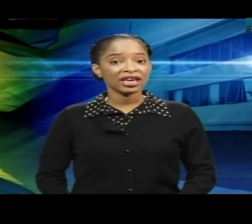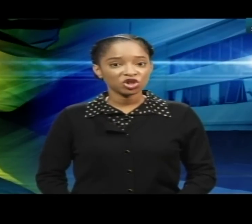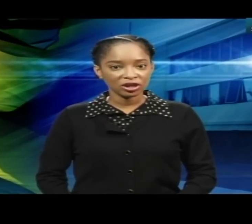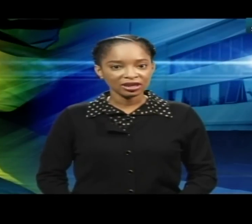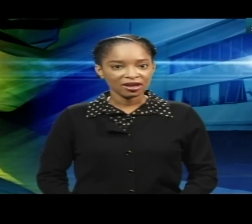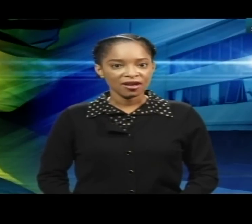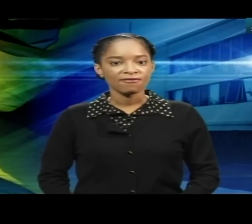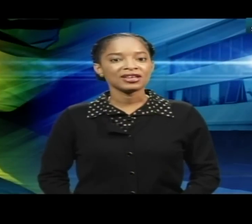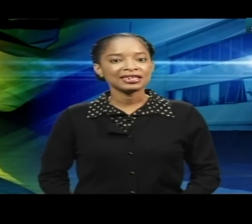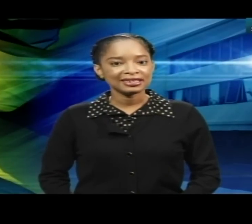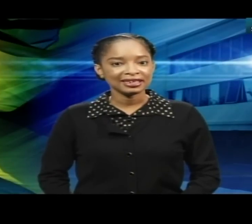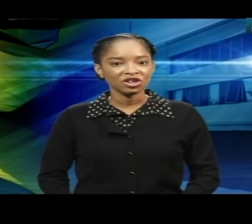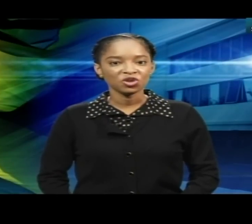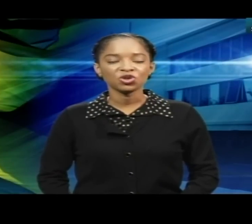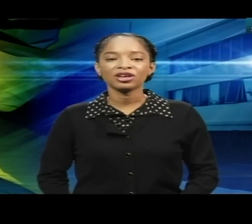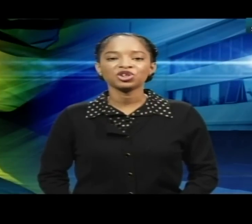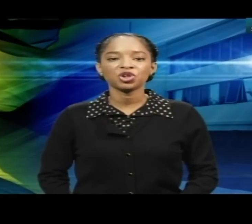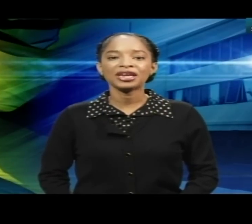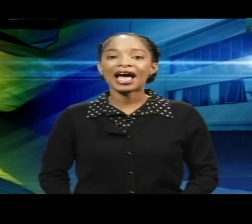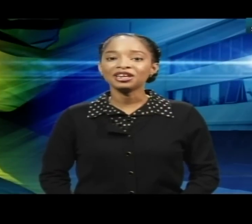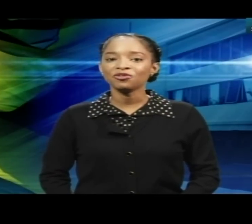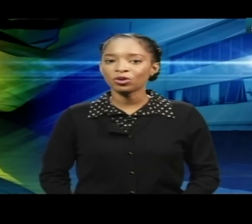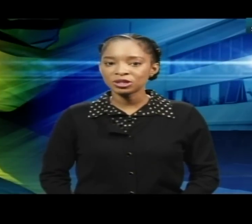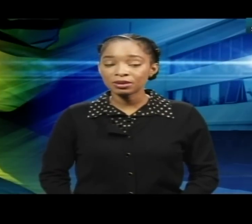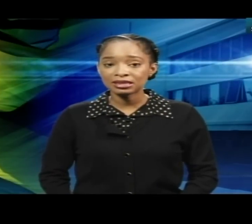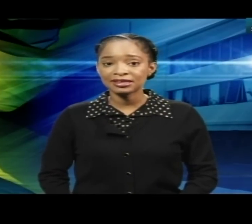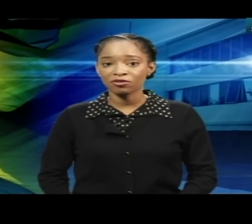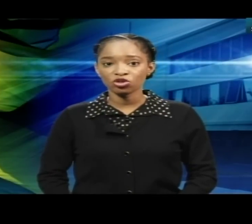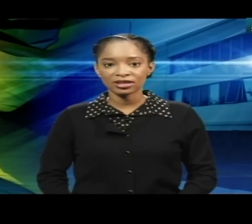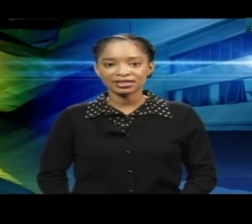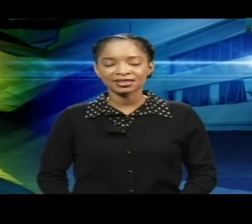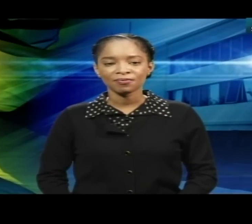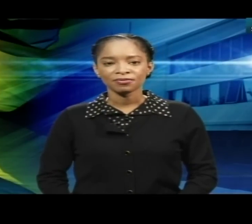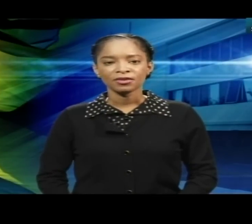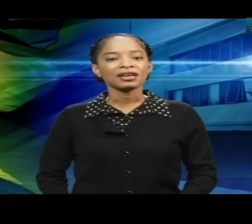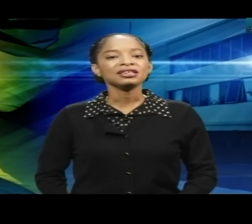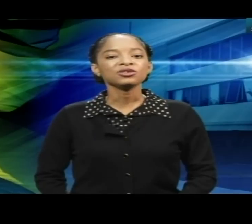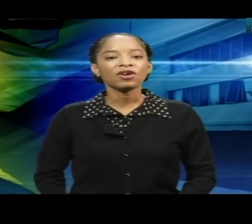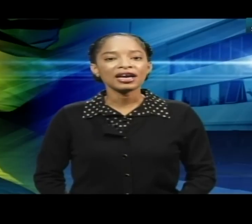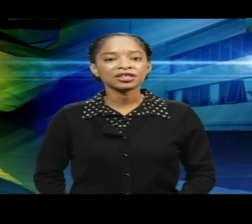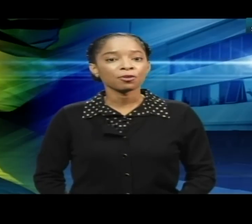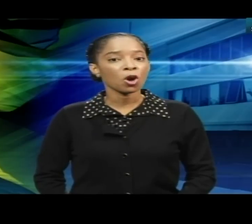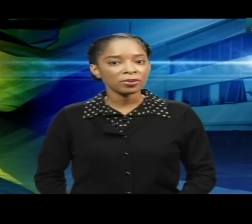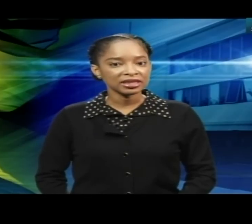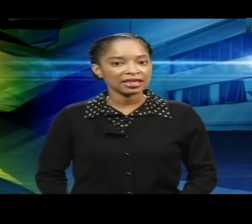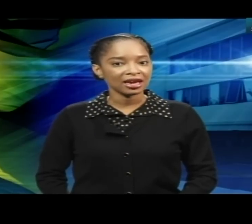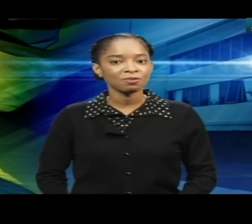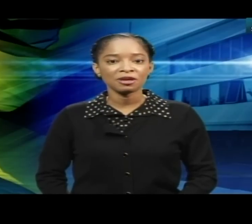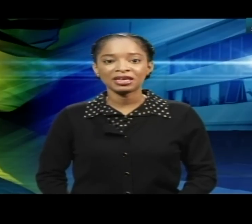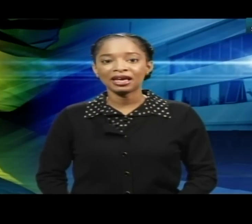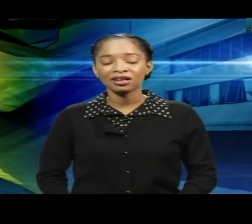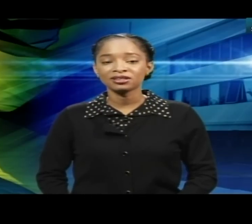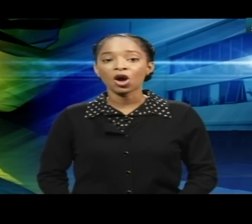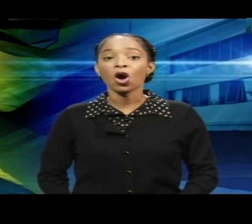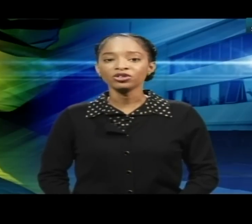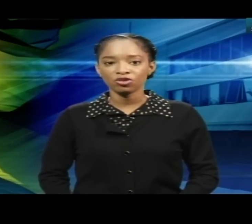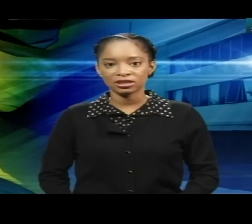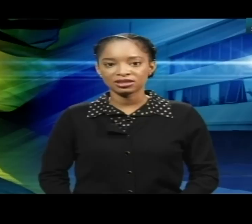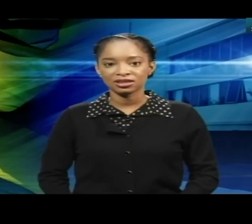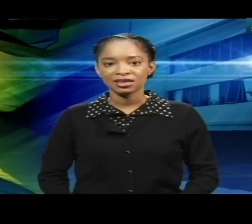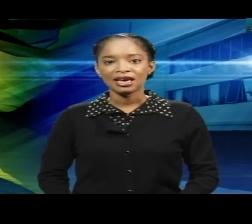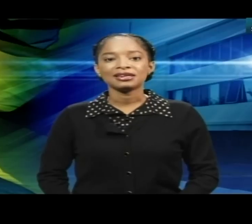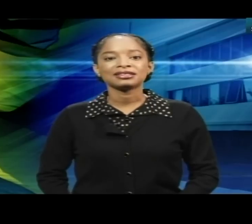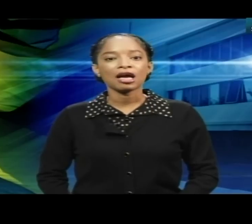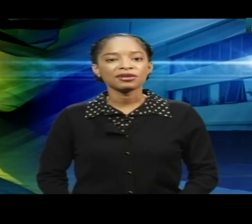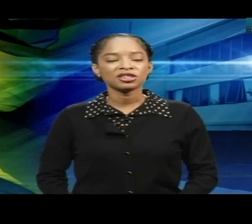the creation, validity, duration, and enforceability of trusts, identifies the property that may be held on